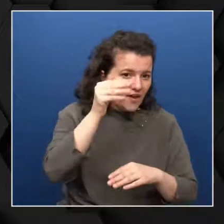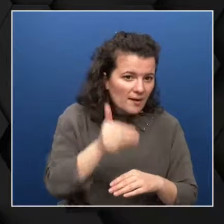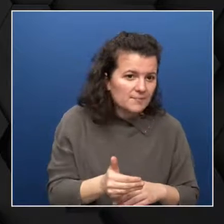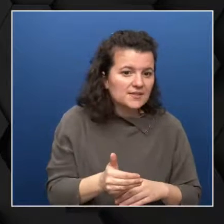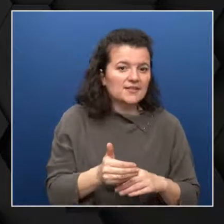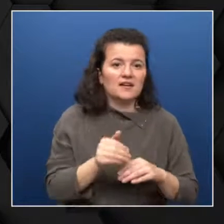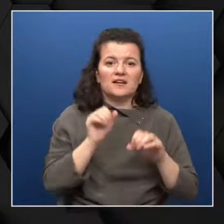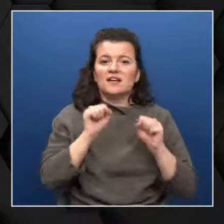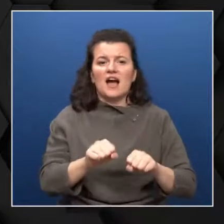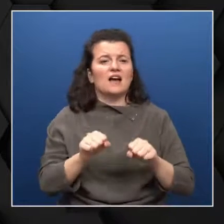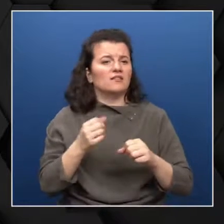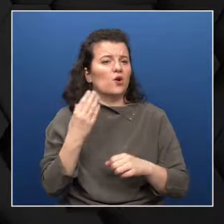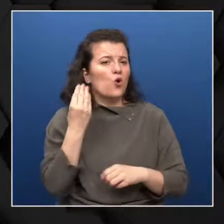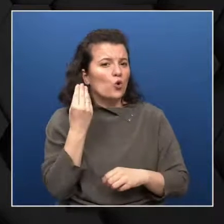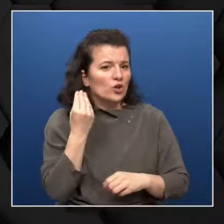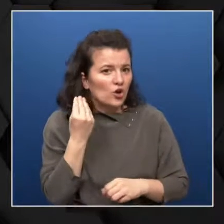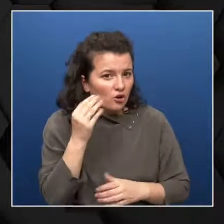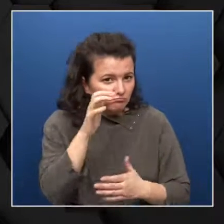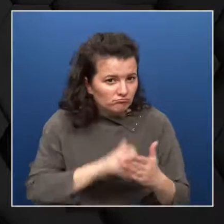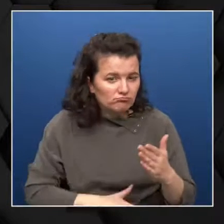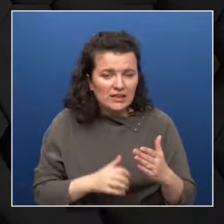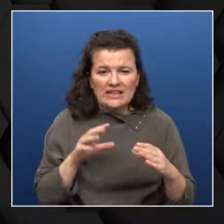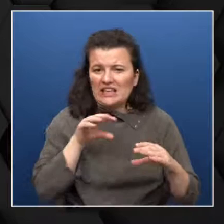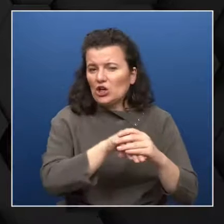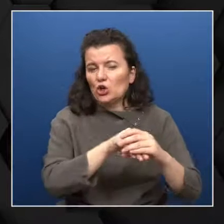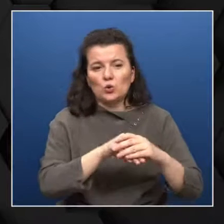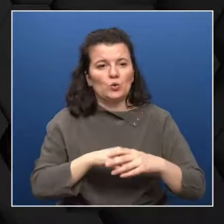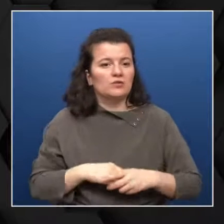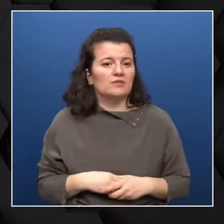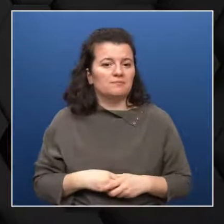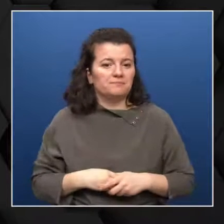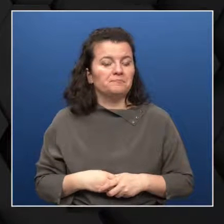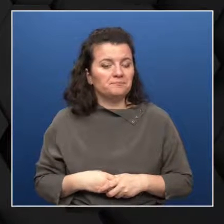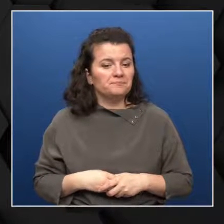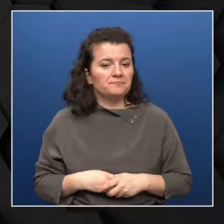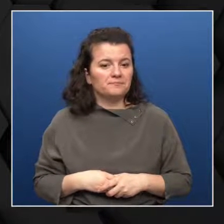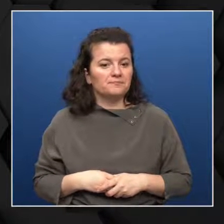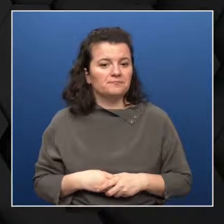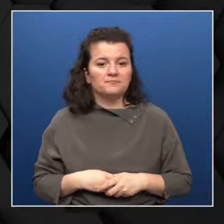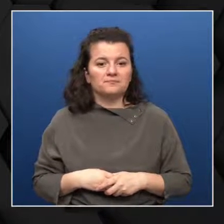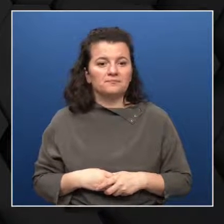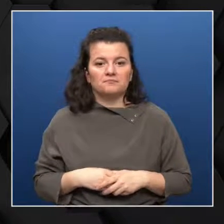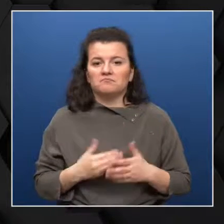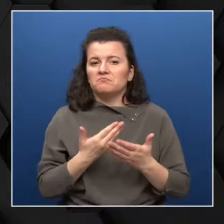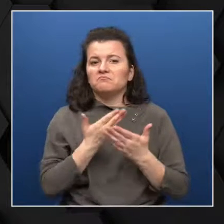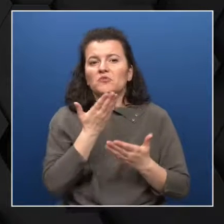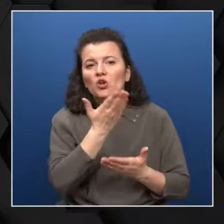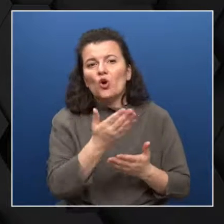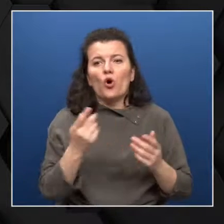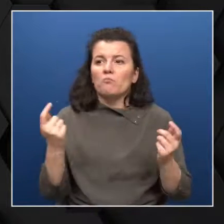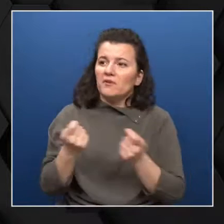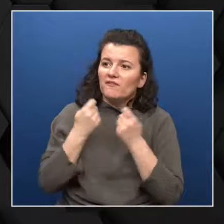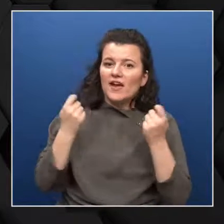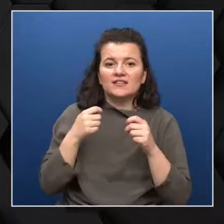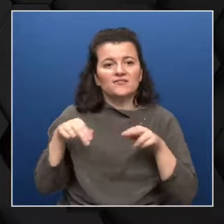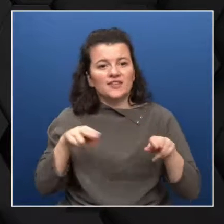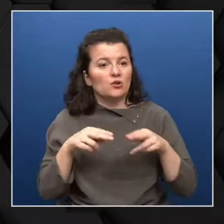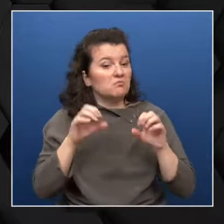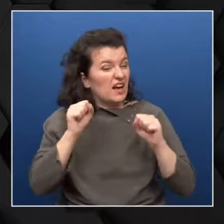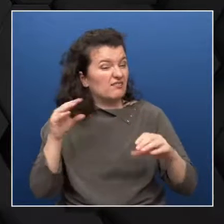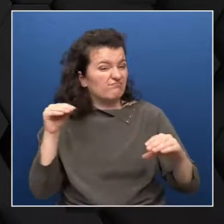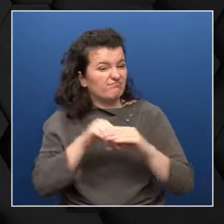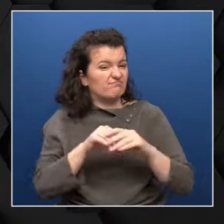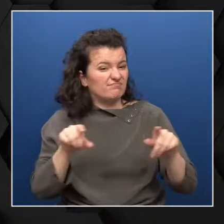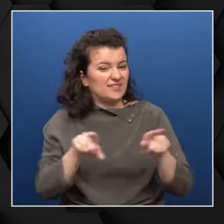the audio effects. You can download that, pop it onto their website, onto your events videos, and when they watch an event and a